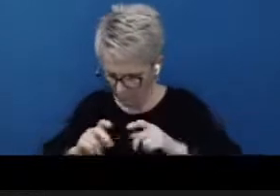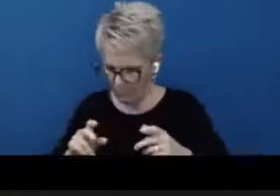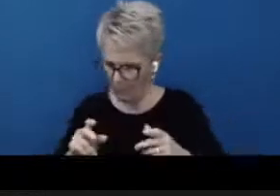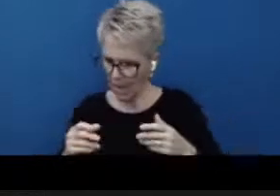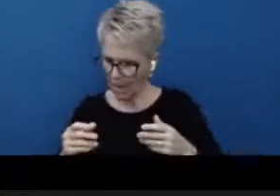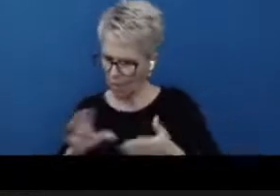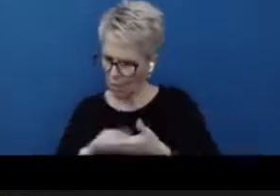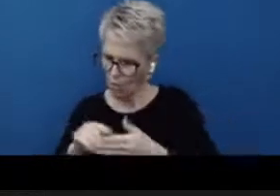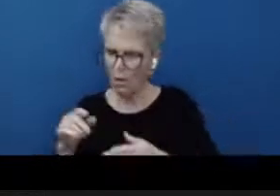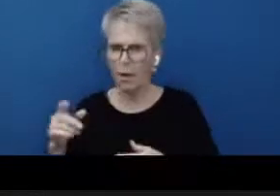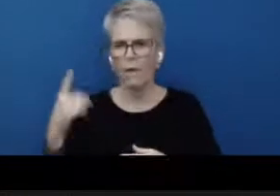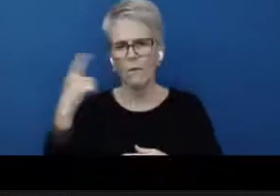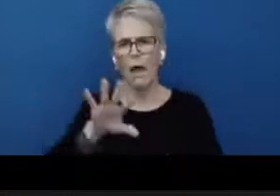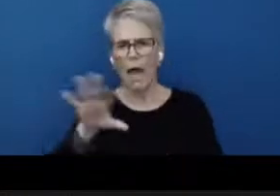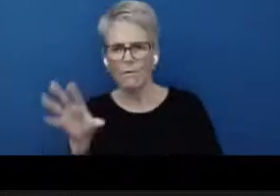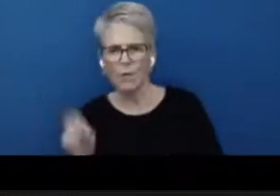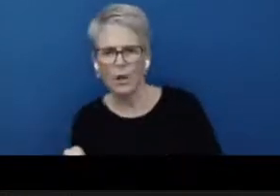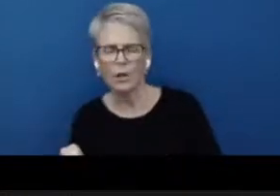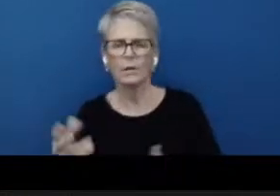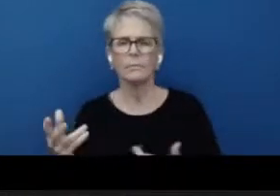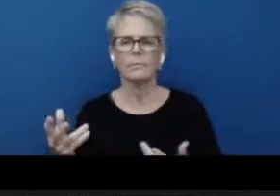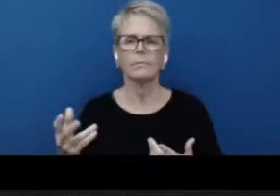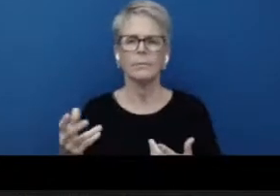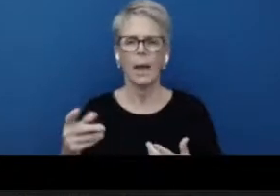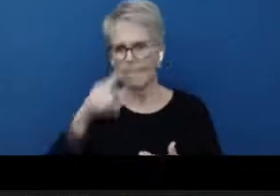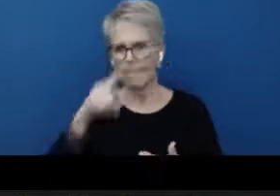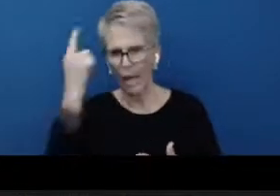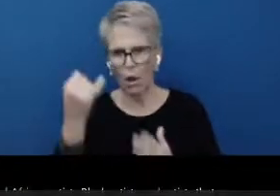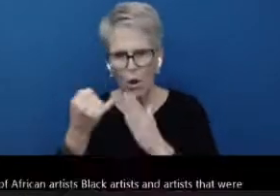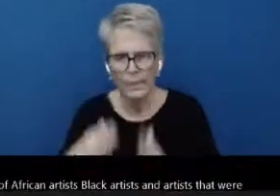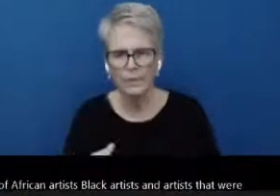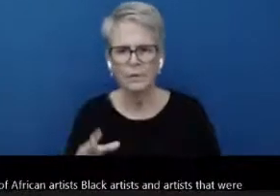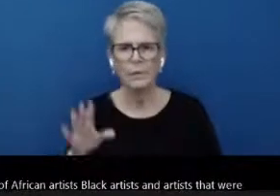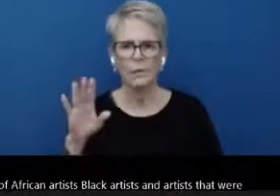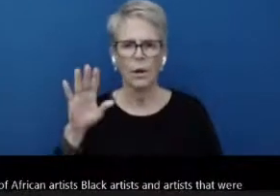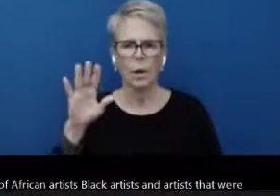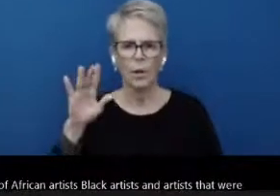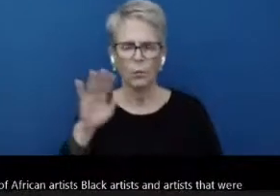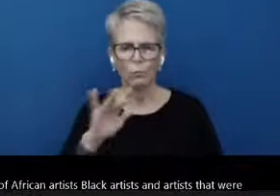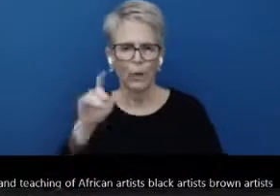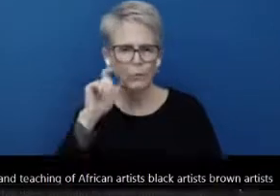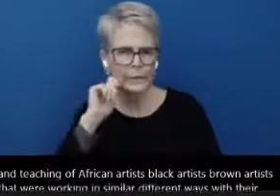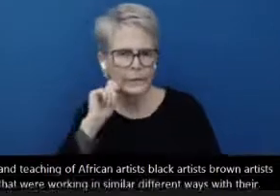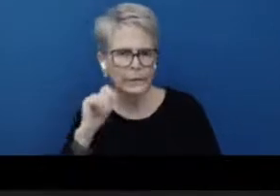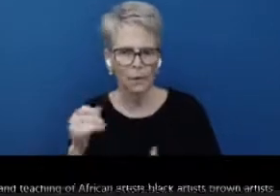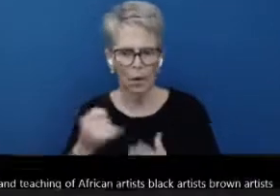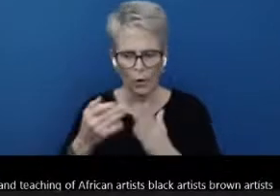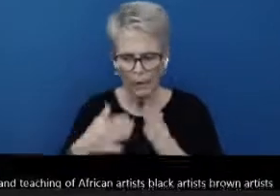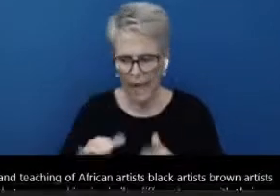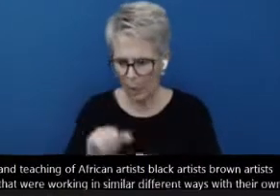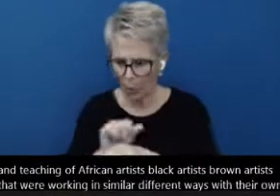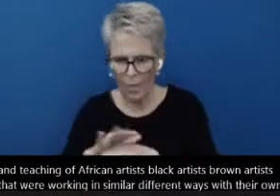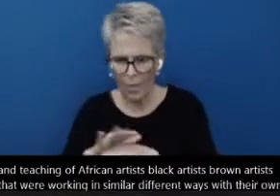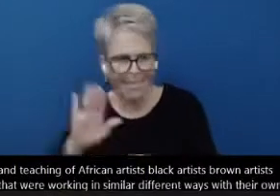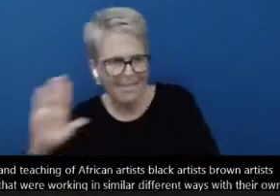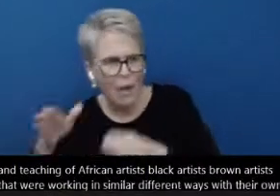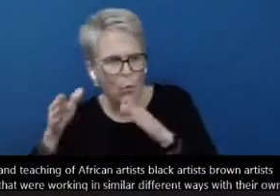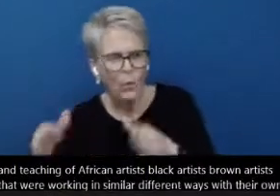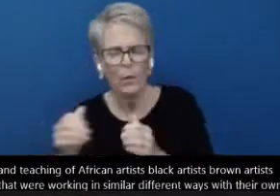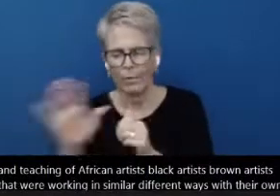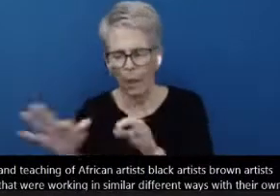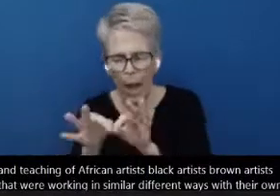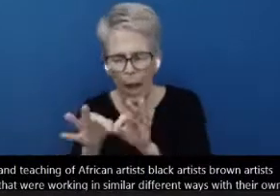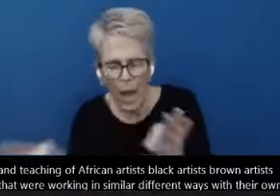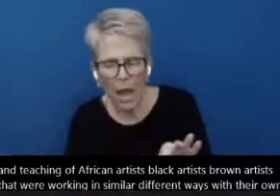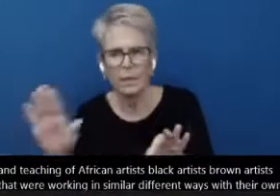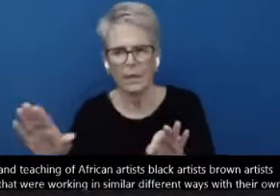African artists, Black artists, Brown artists that were working in similar different ways with their own language, their own precedents that may